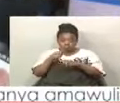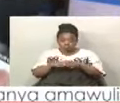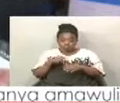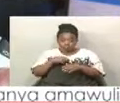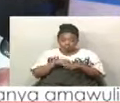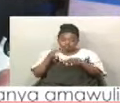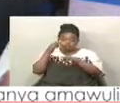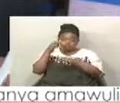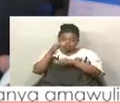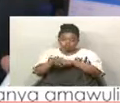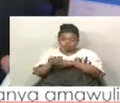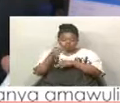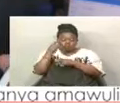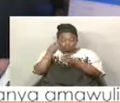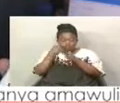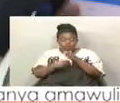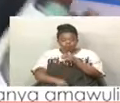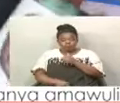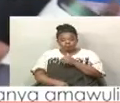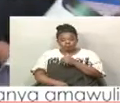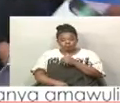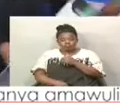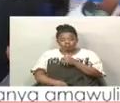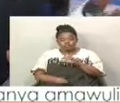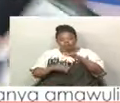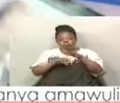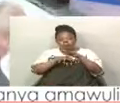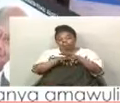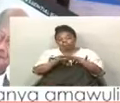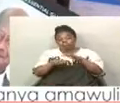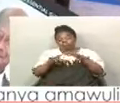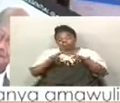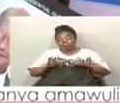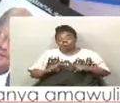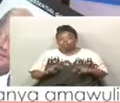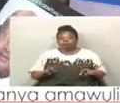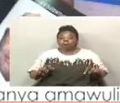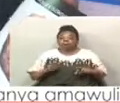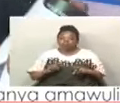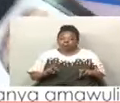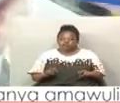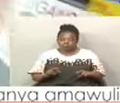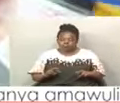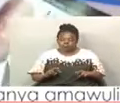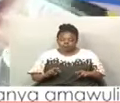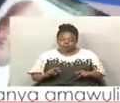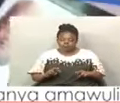mu maseri ndaba yo kino kano kali best ku research